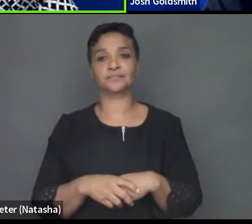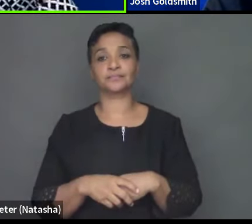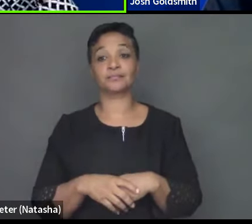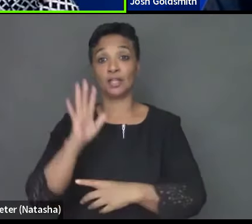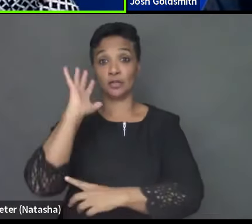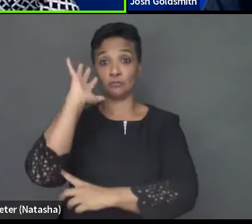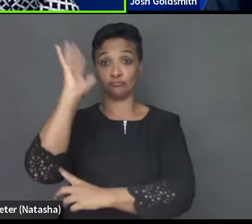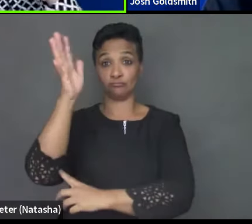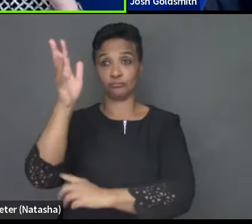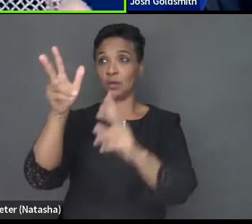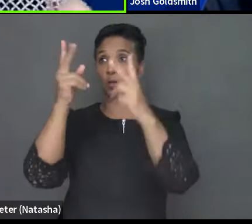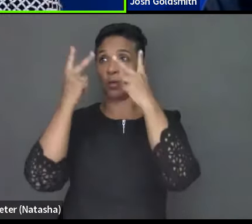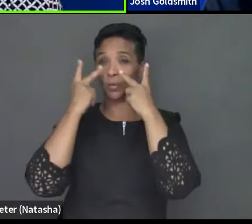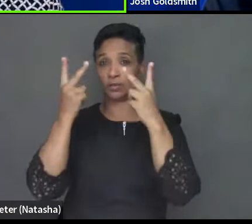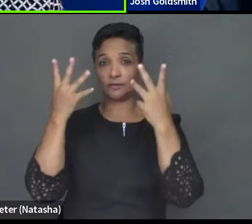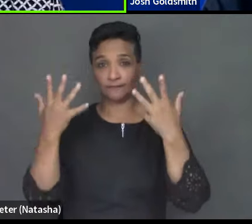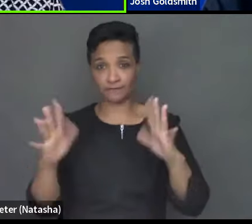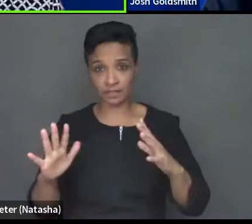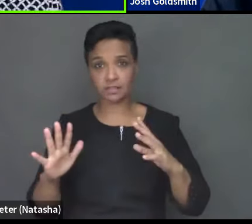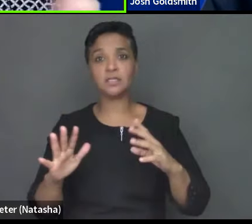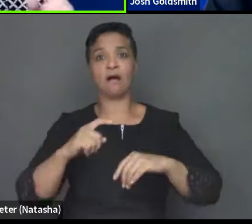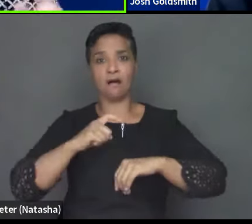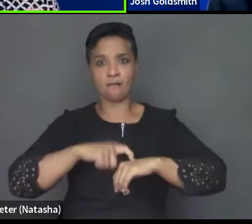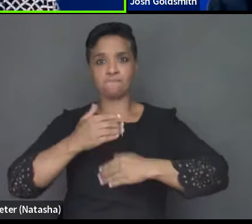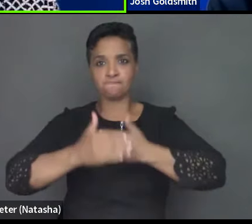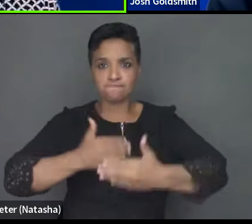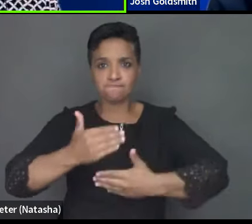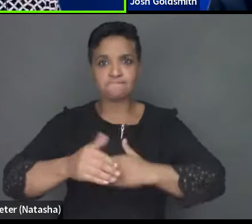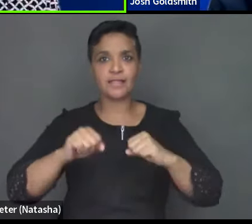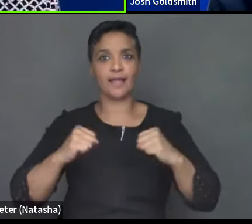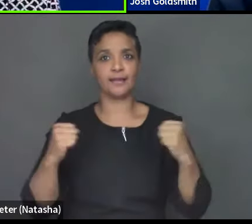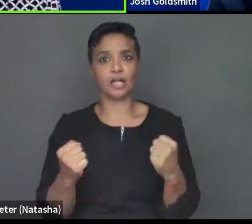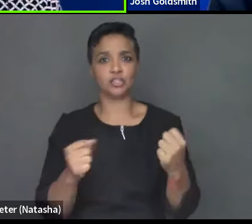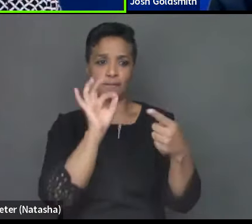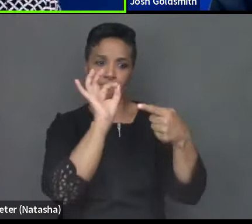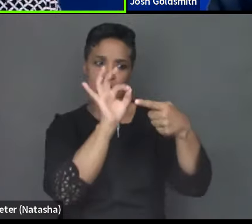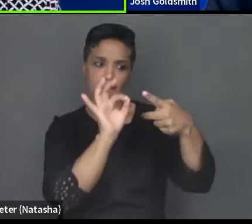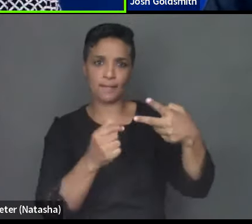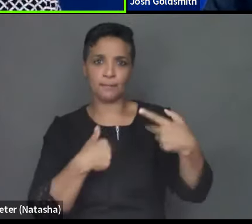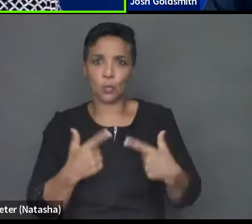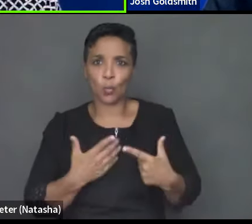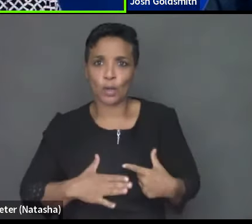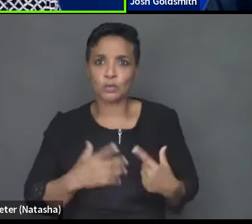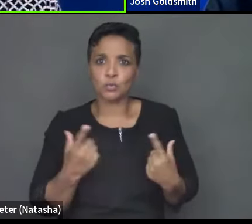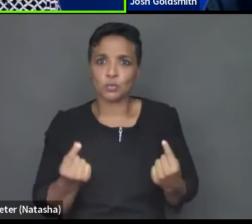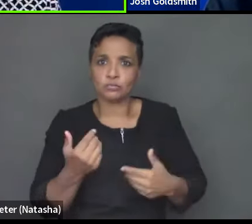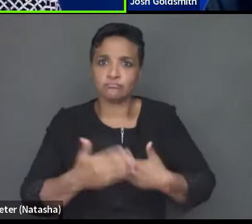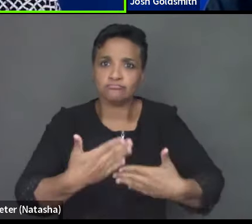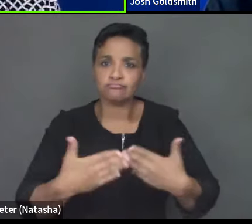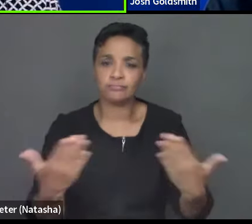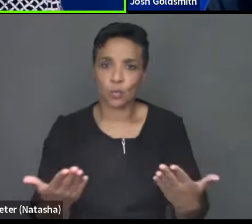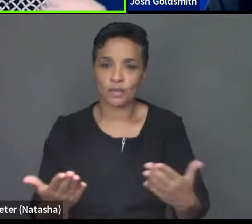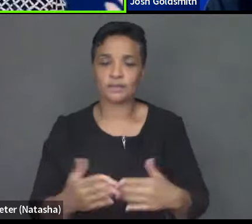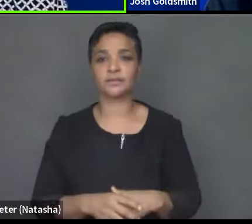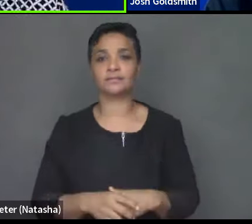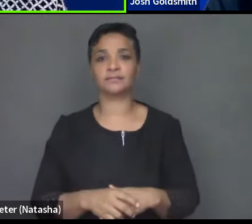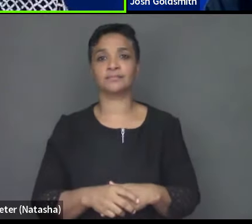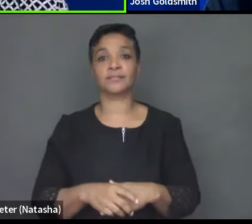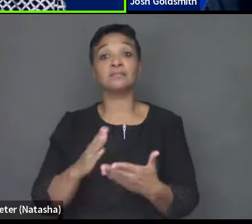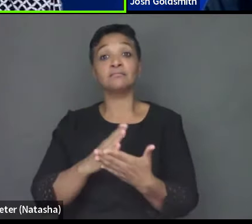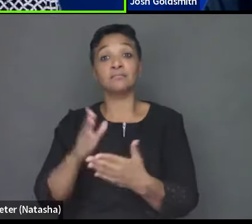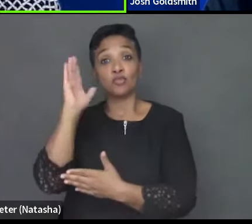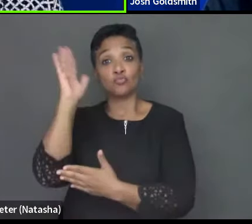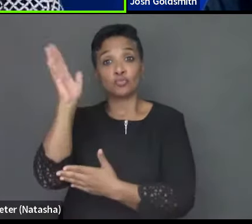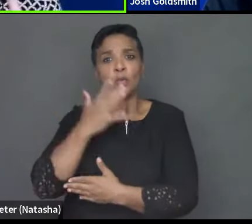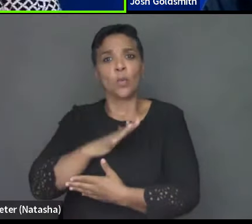the presentations to take action. Because in some cases, for example, some presenters, some speakers suggest that you download